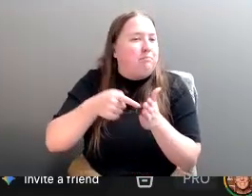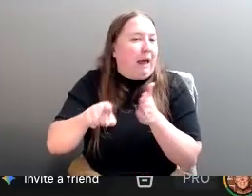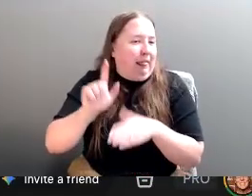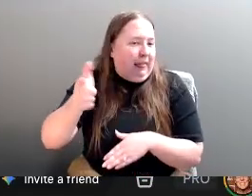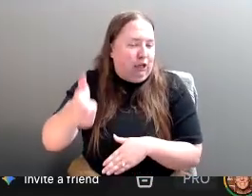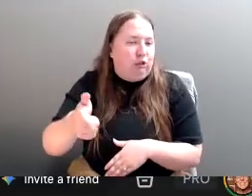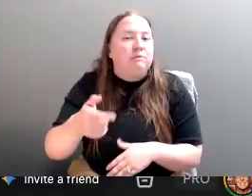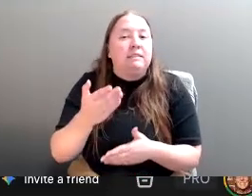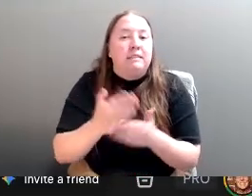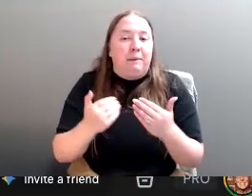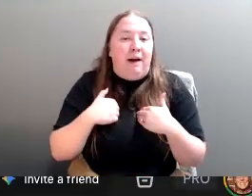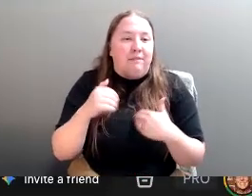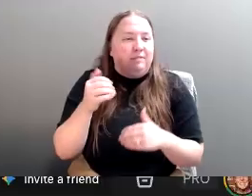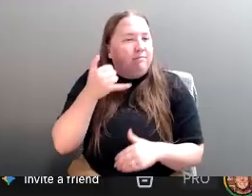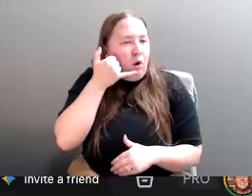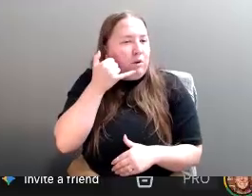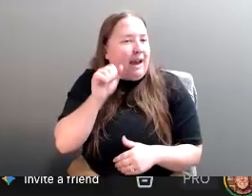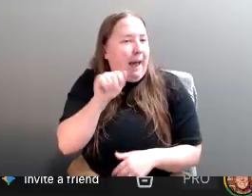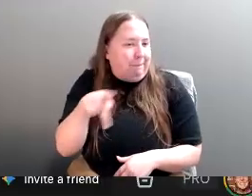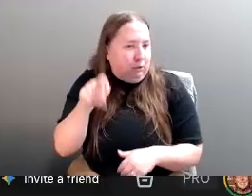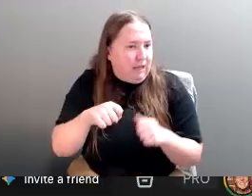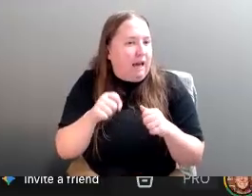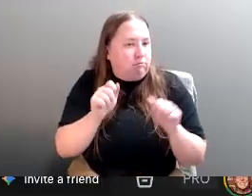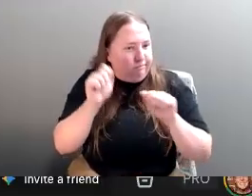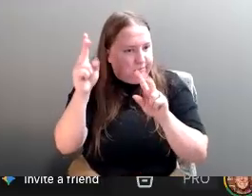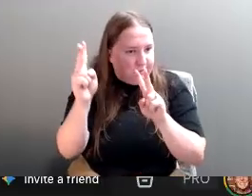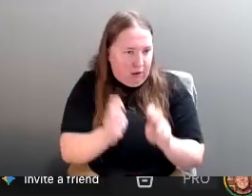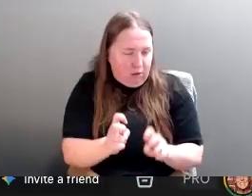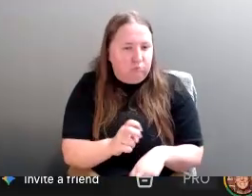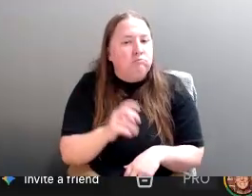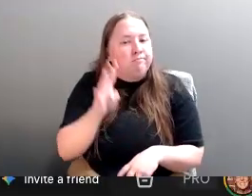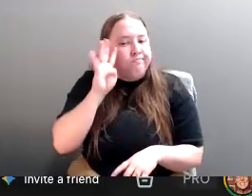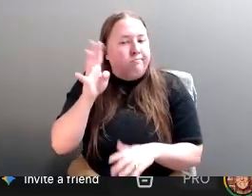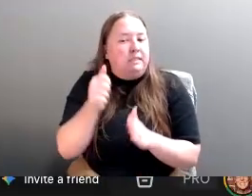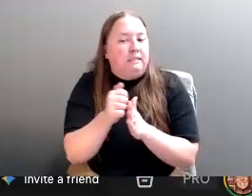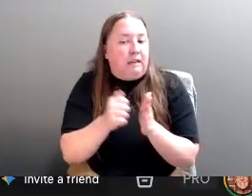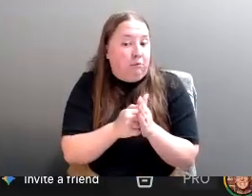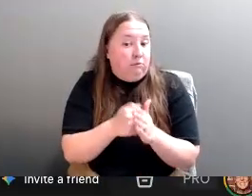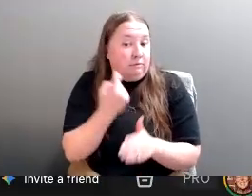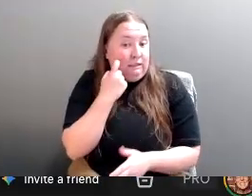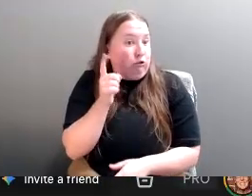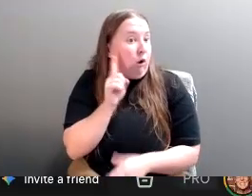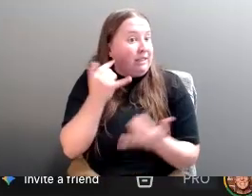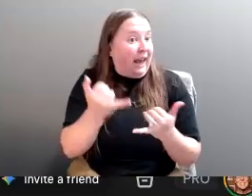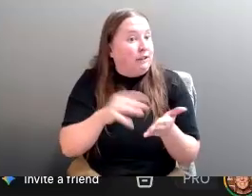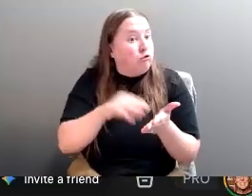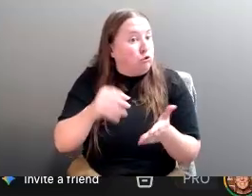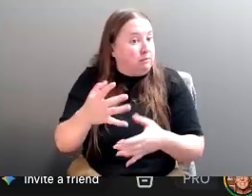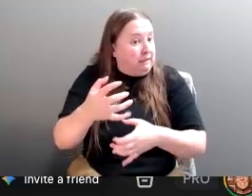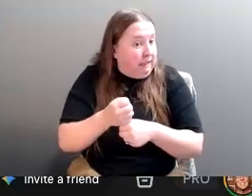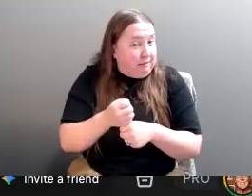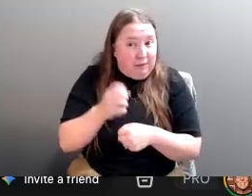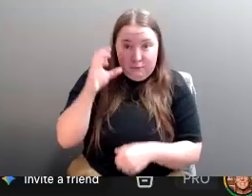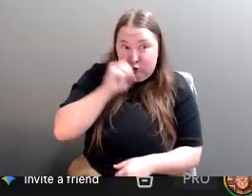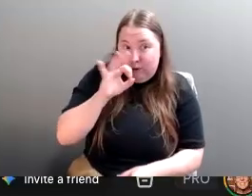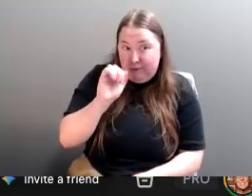a mobile app that you can also interact that way. You create an account. We just heard today that students are getting, I would assume faculty